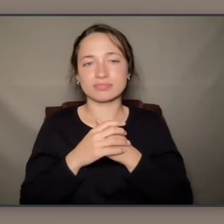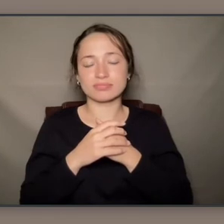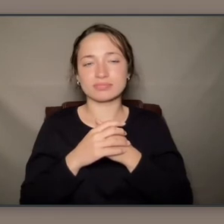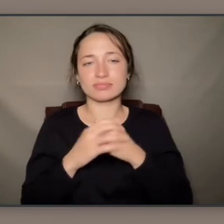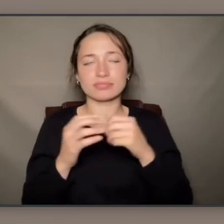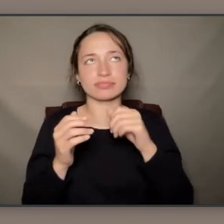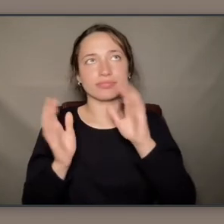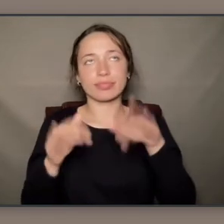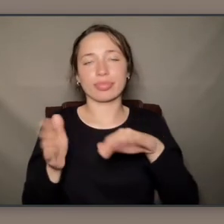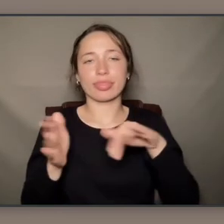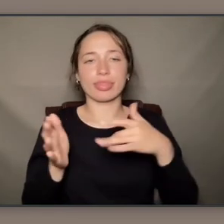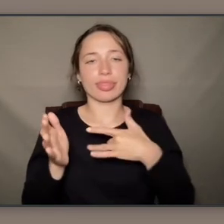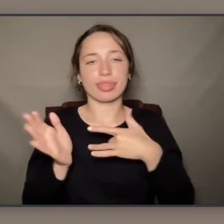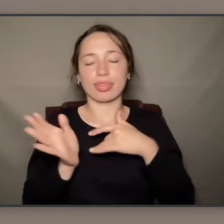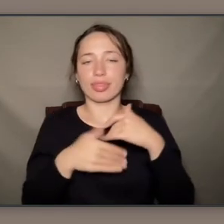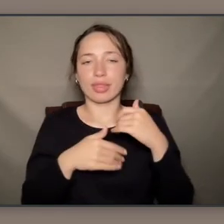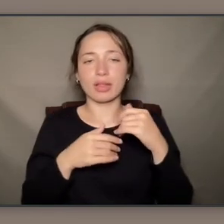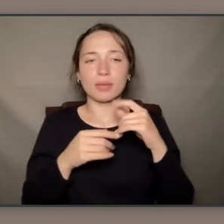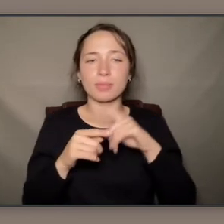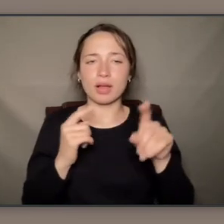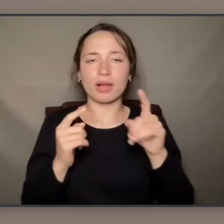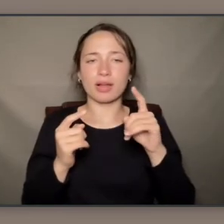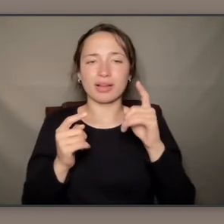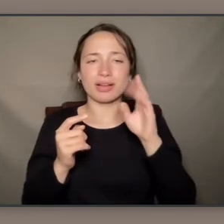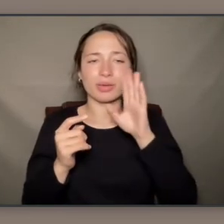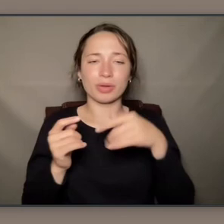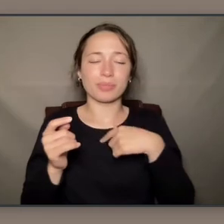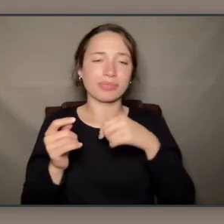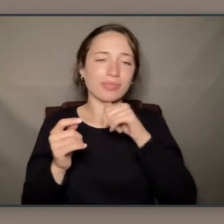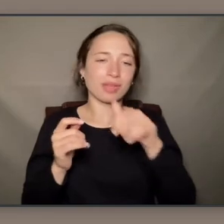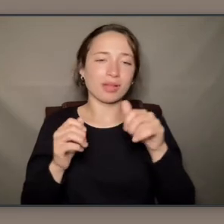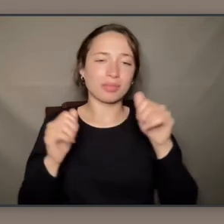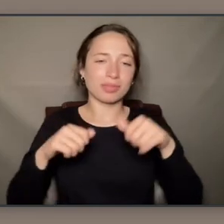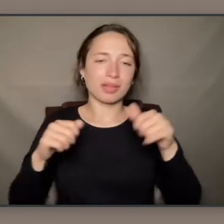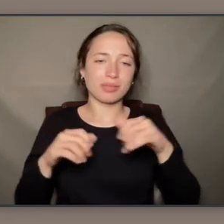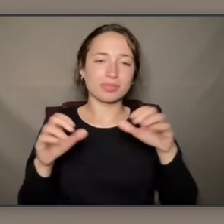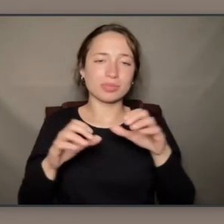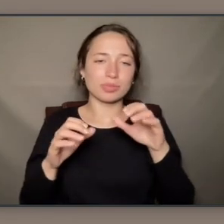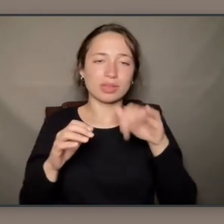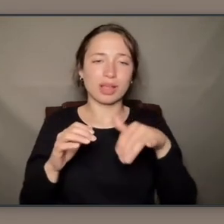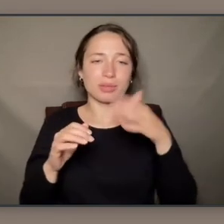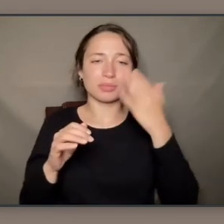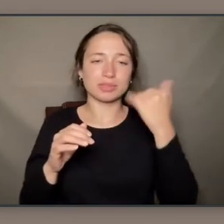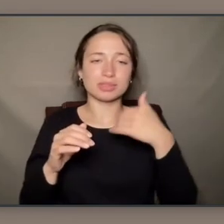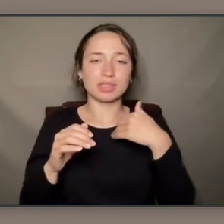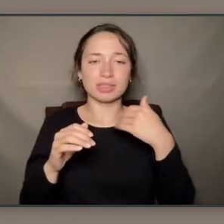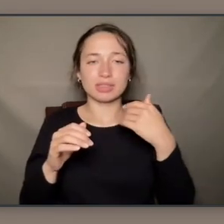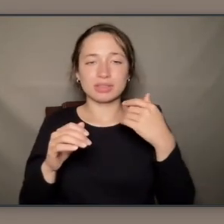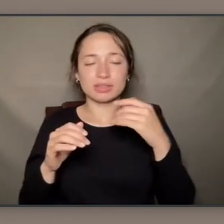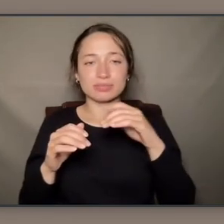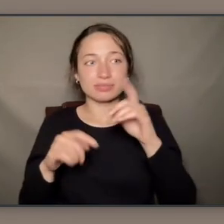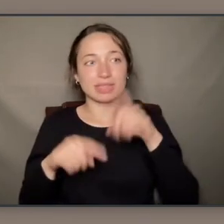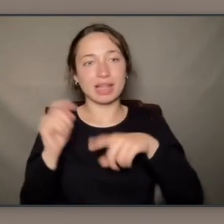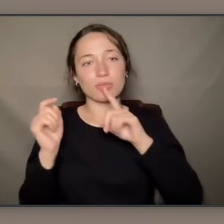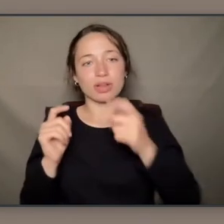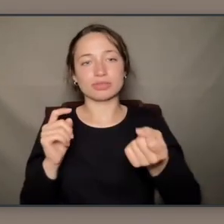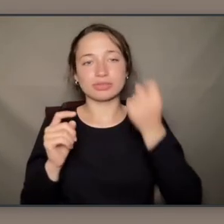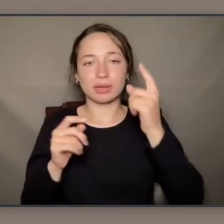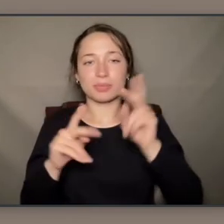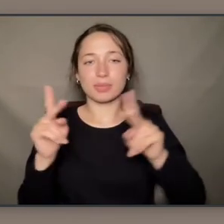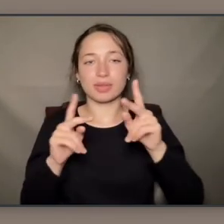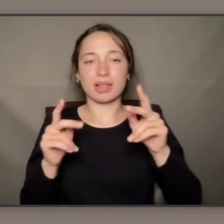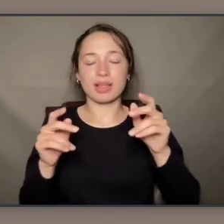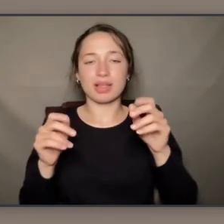not that it's disheartening, it's that I know I'm never going to be able to do it all. I'm never really going to be able to